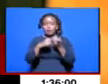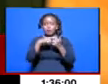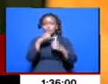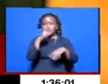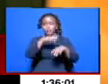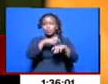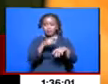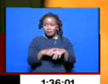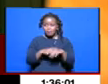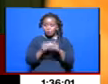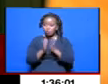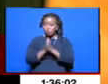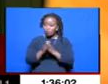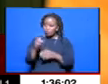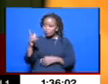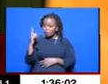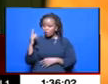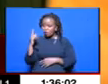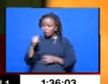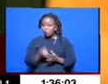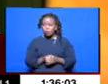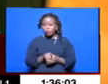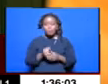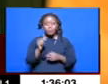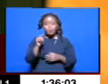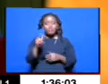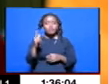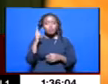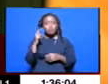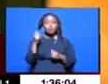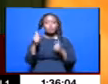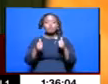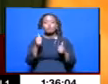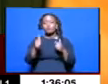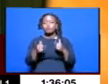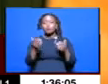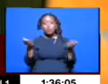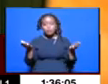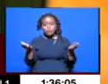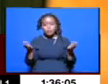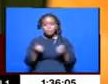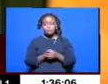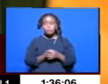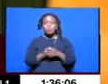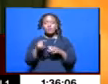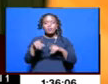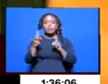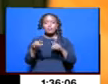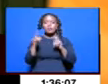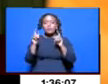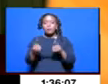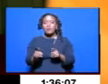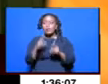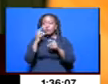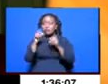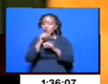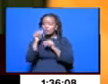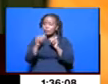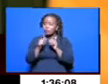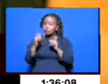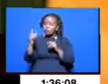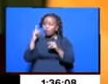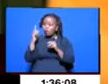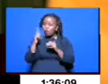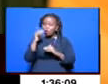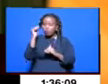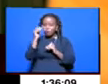by that law. And what is this law referring to? It must be referring to the law of limitations.